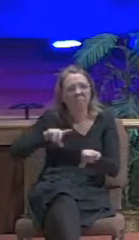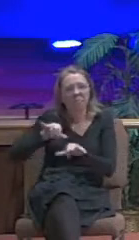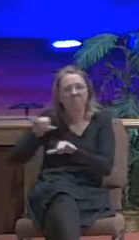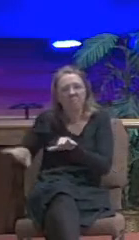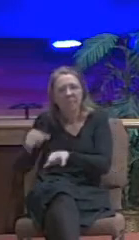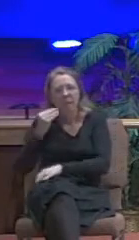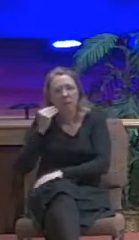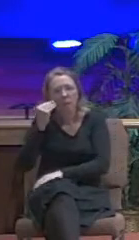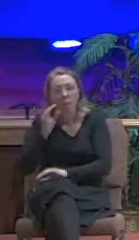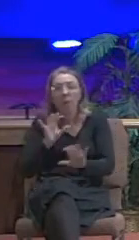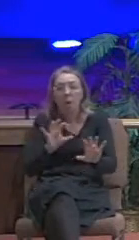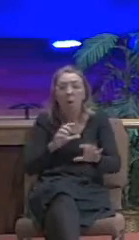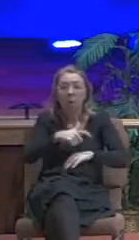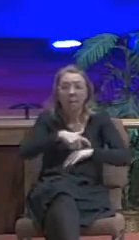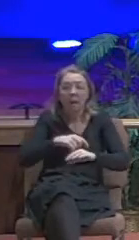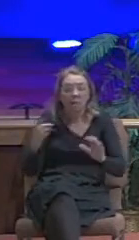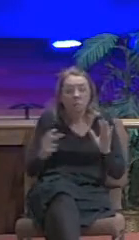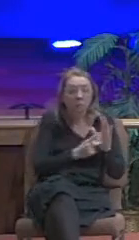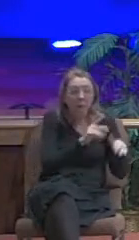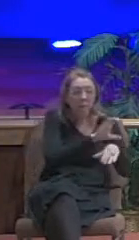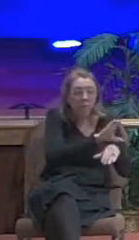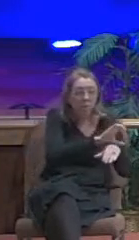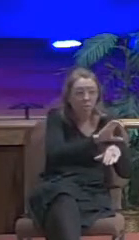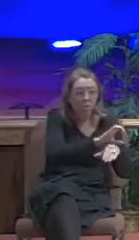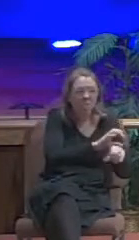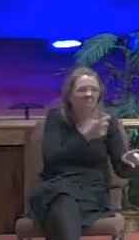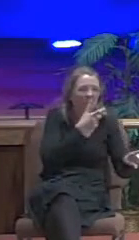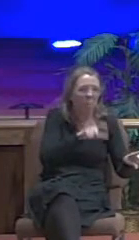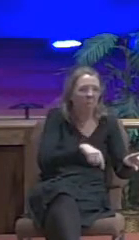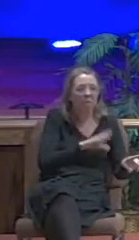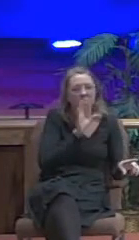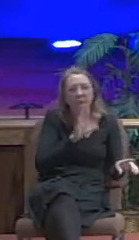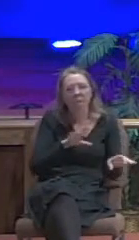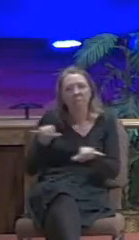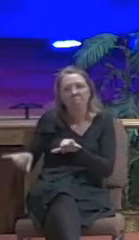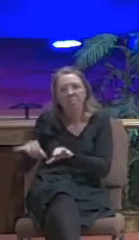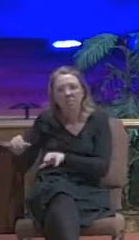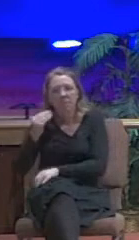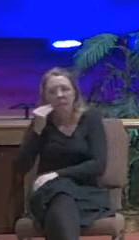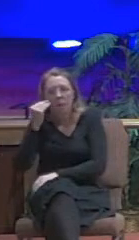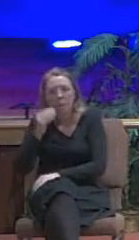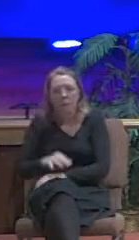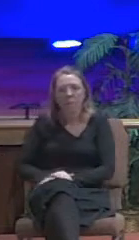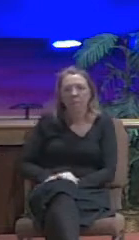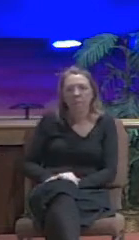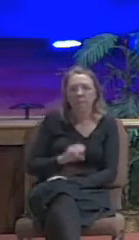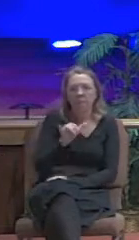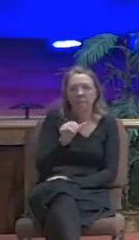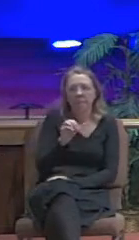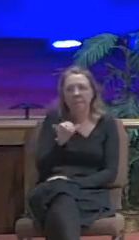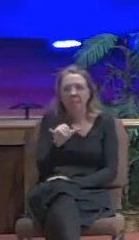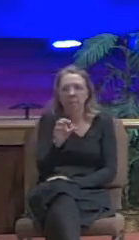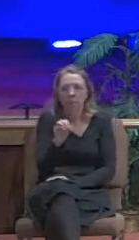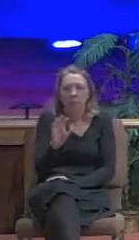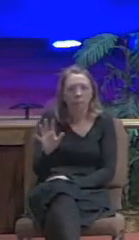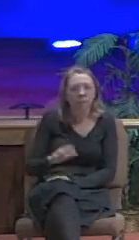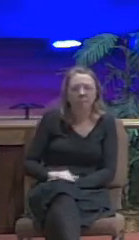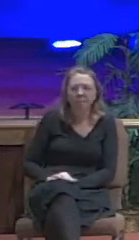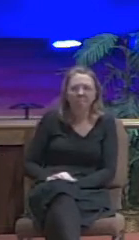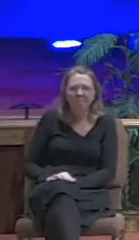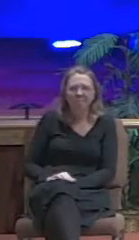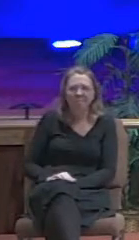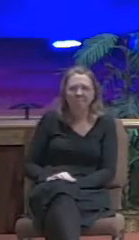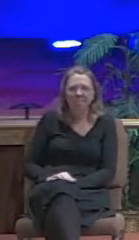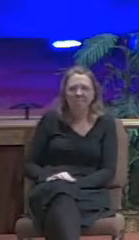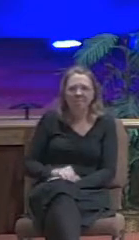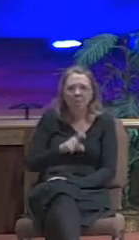church. Oh, they don't need me. We're yo-yos, aren't we? Why is it can you only talk to God when we're going through a